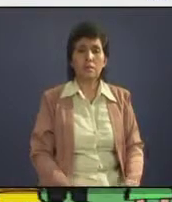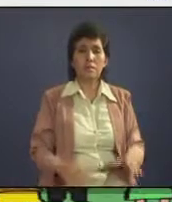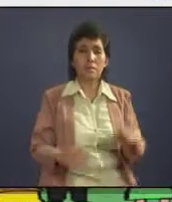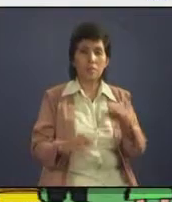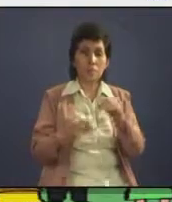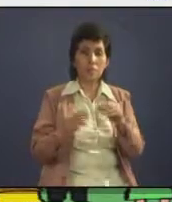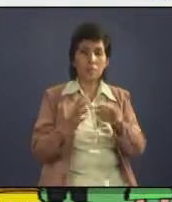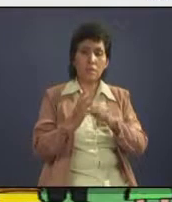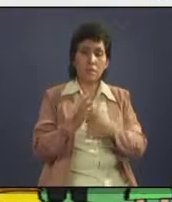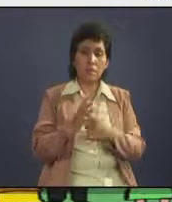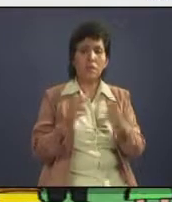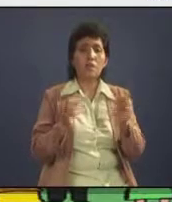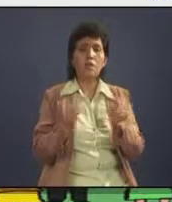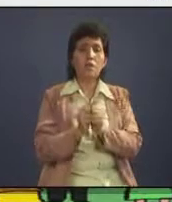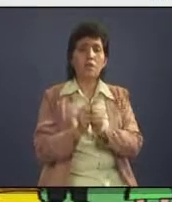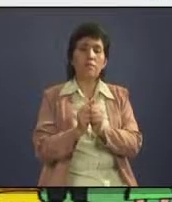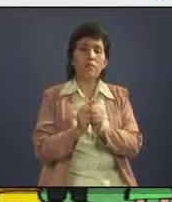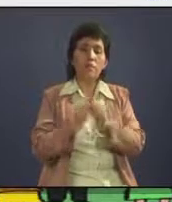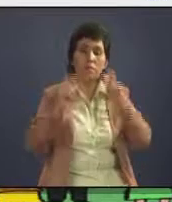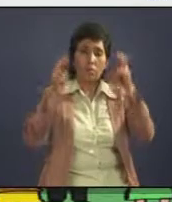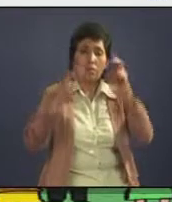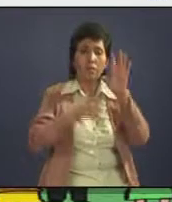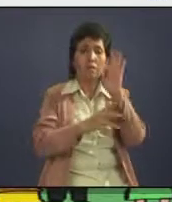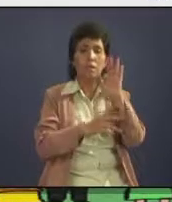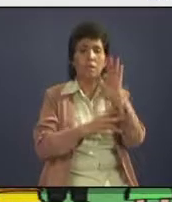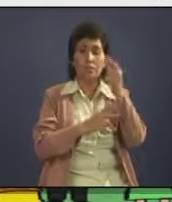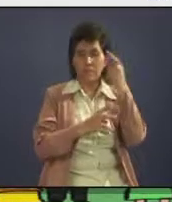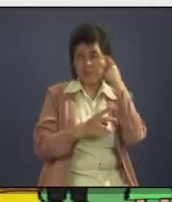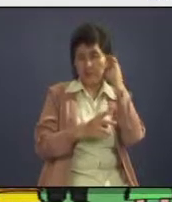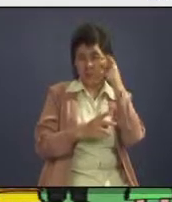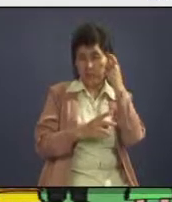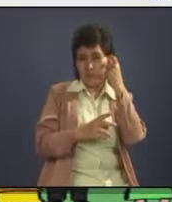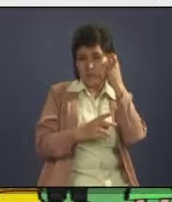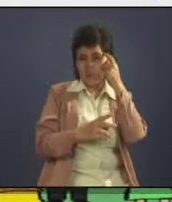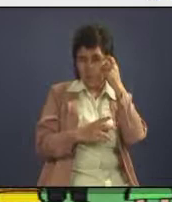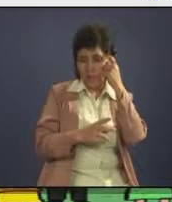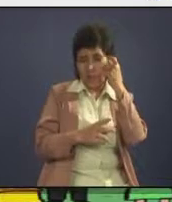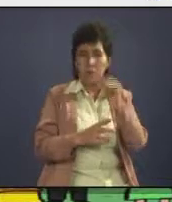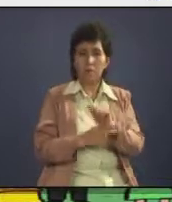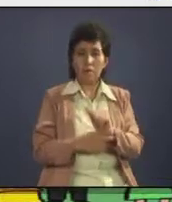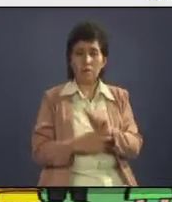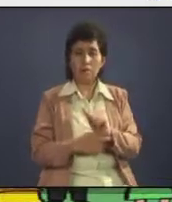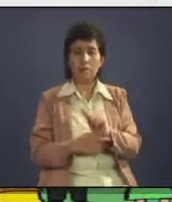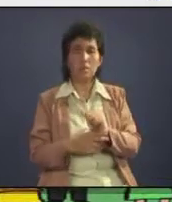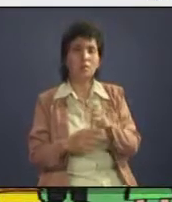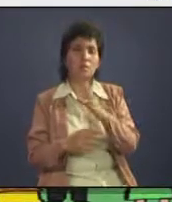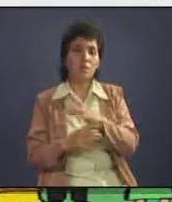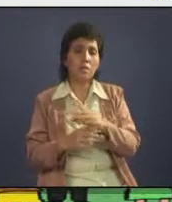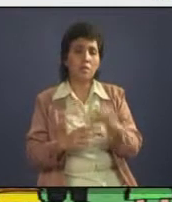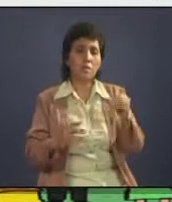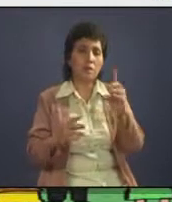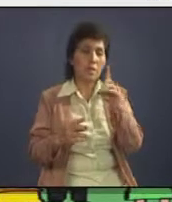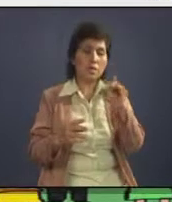Now to start with, we start with topic 9, which is the prejudice, discrimination and also